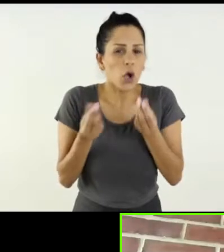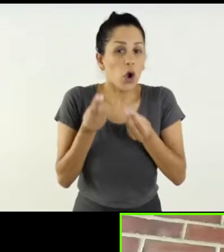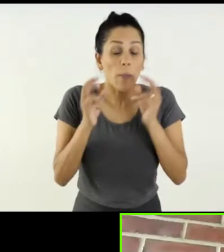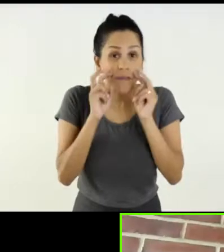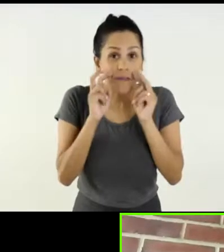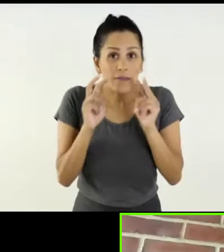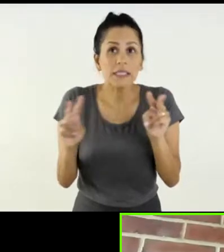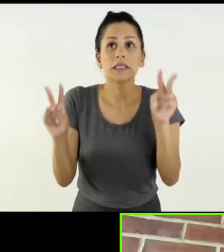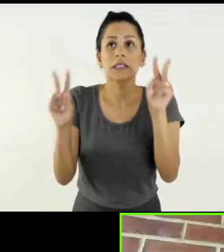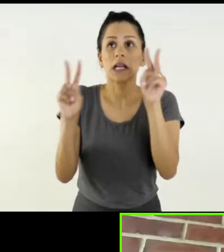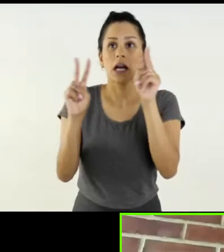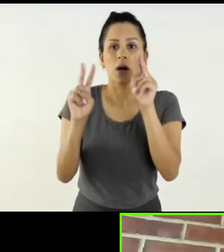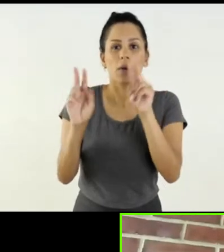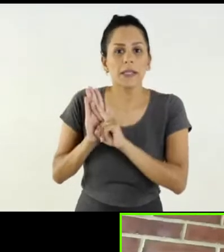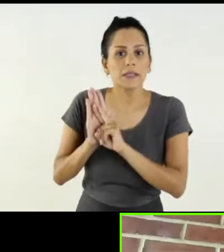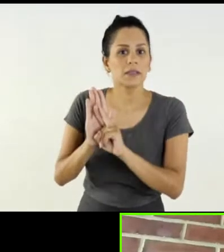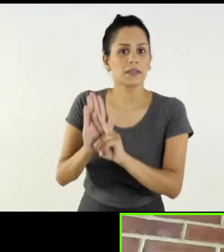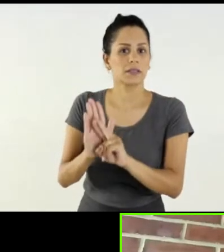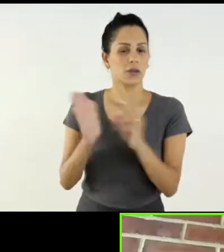So I wouldn't dare say that